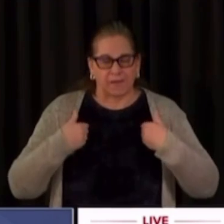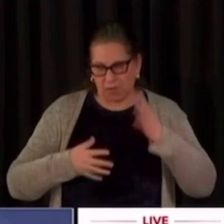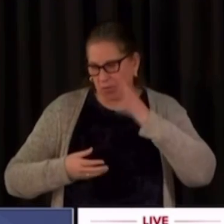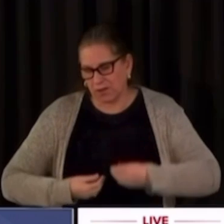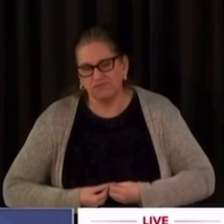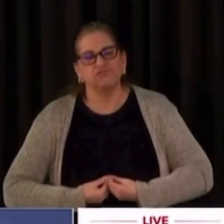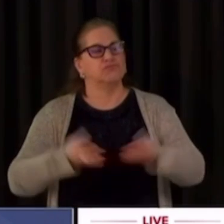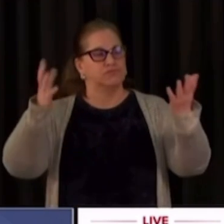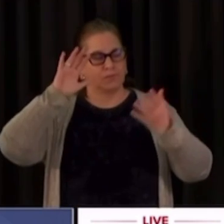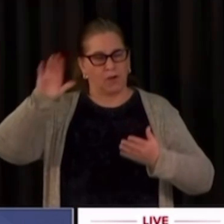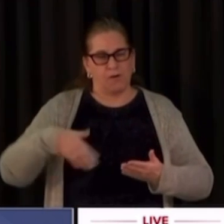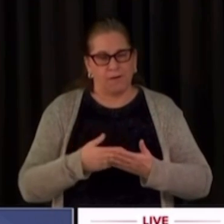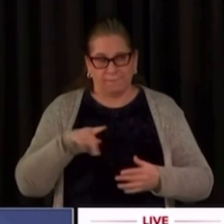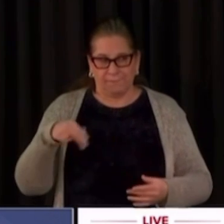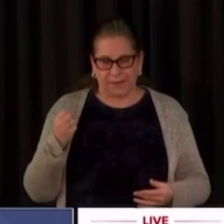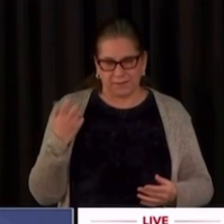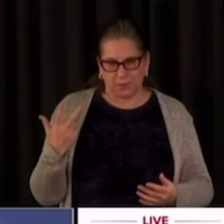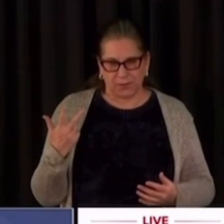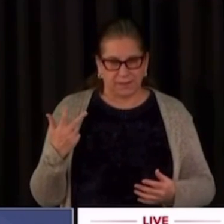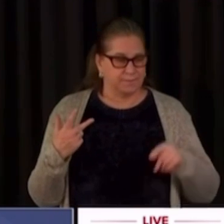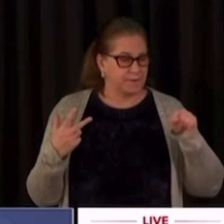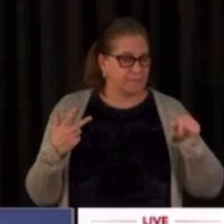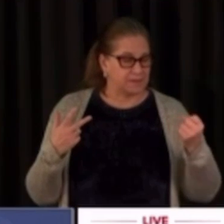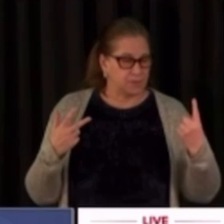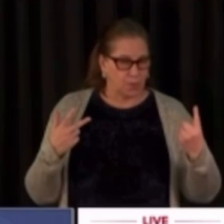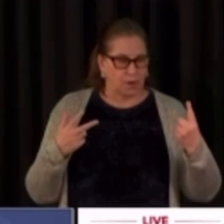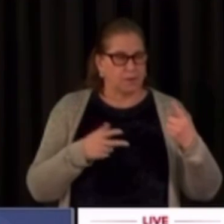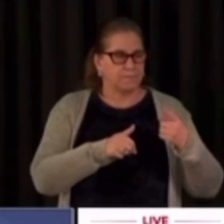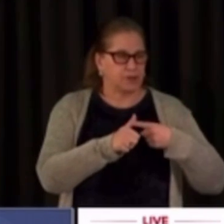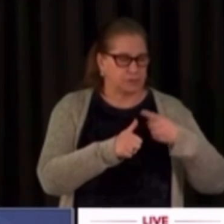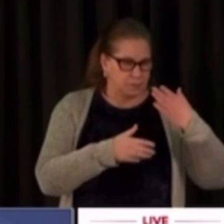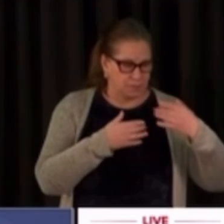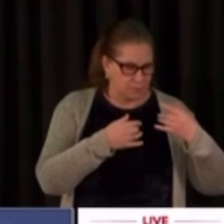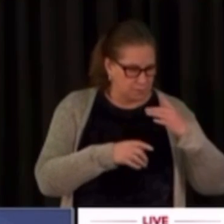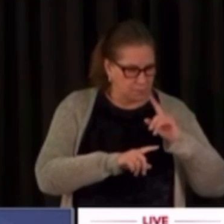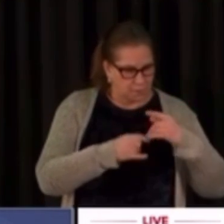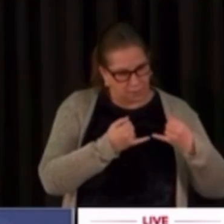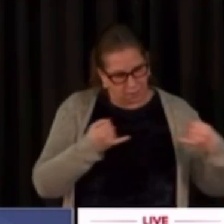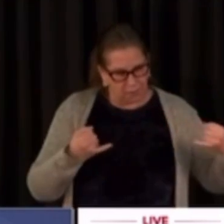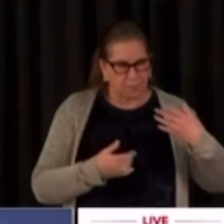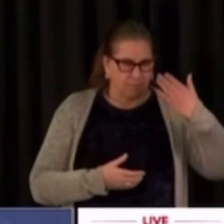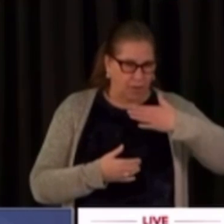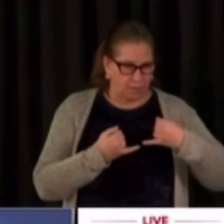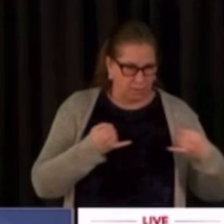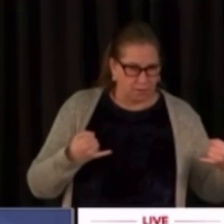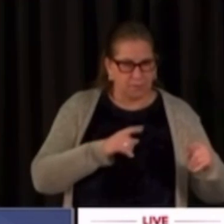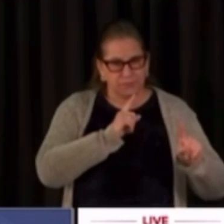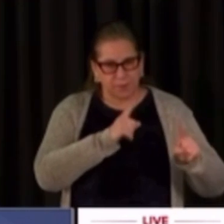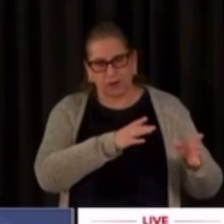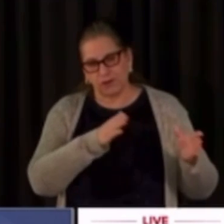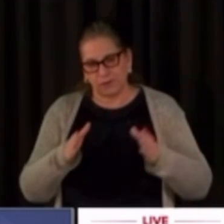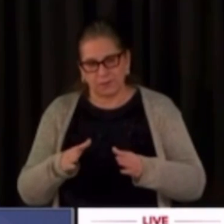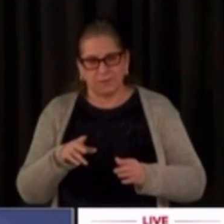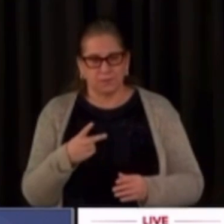private provider sites. Furthermore, it is very important to note that with the two COVID-19 vaccines that have currently